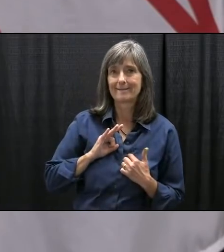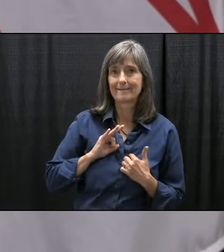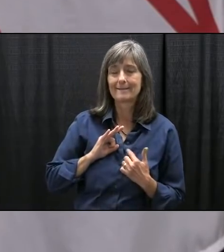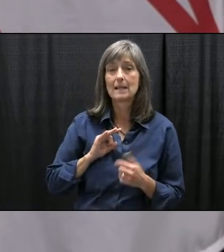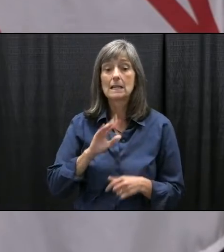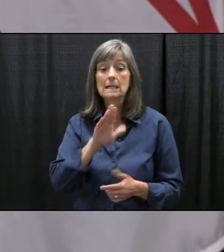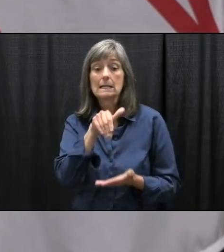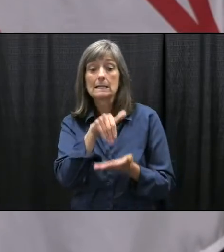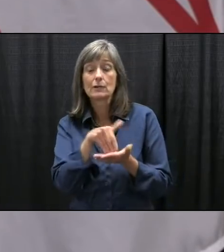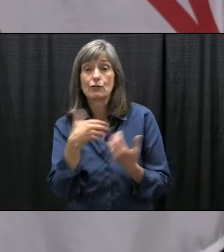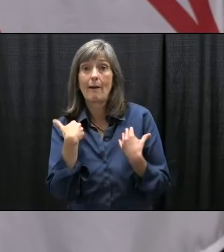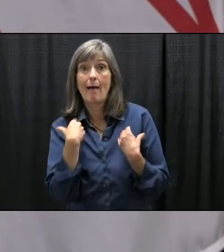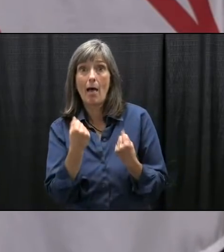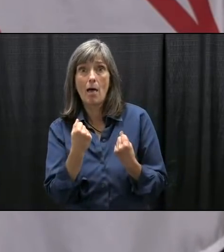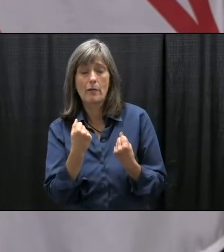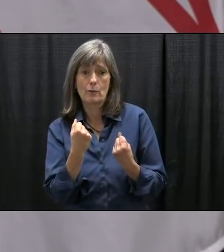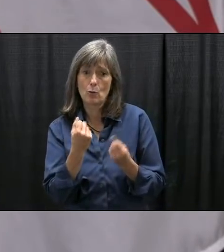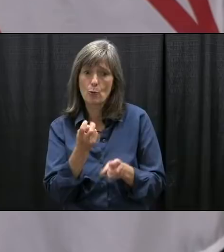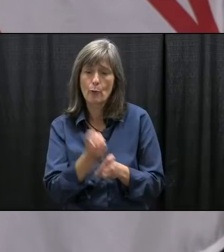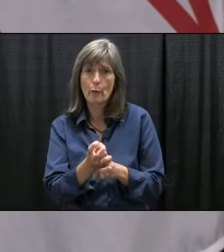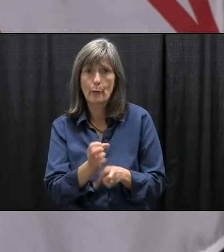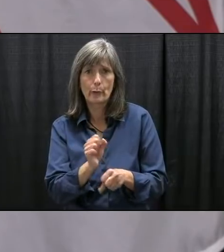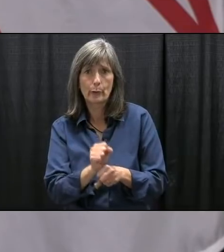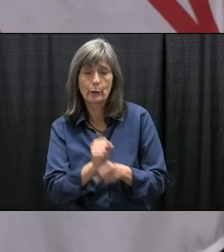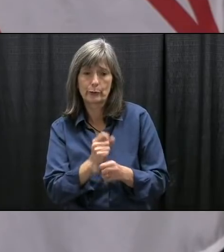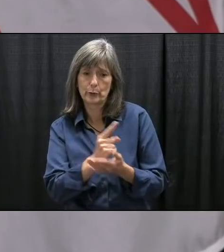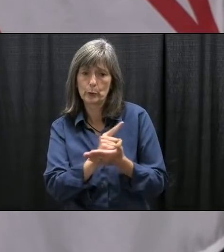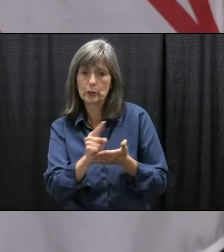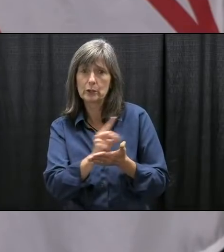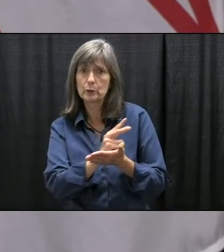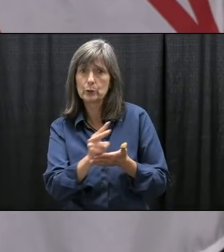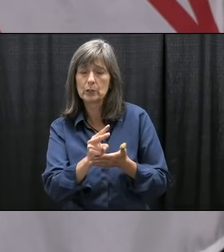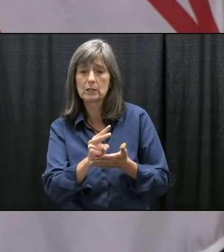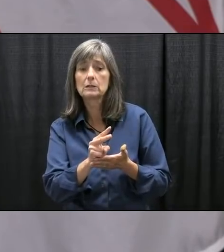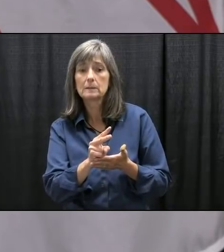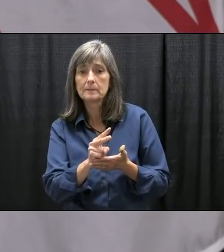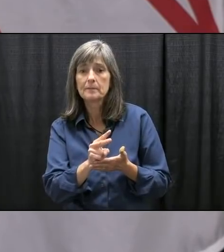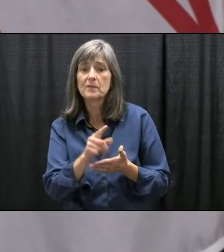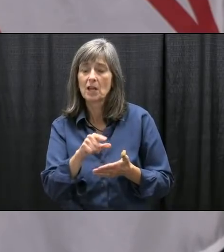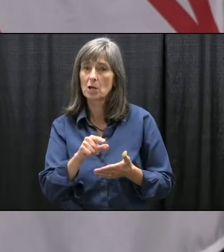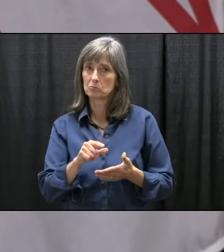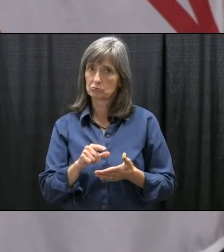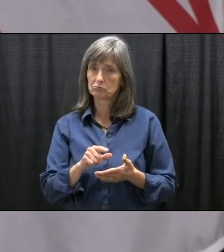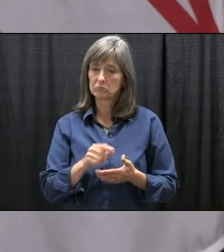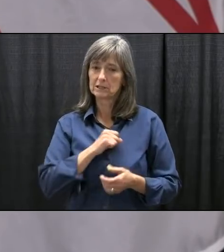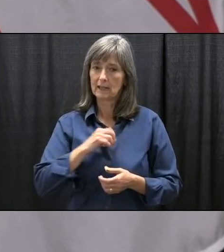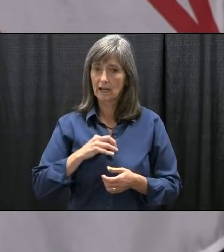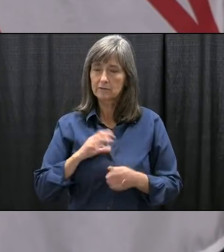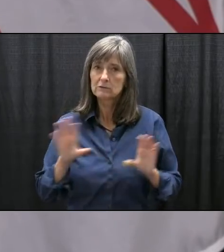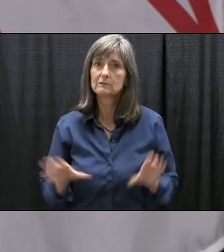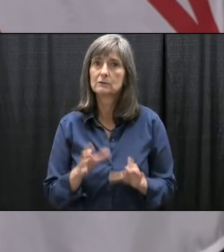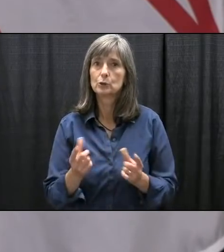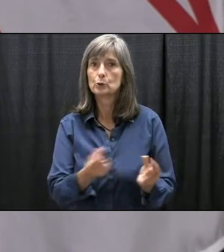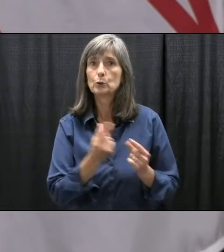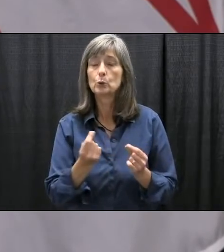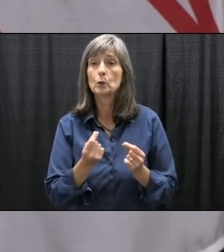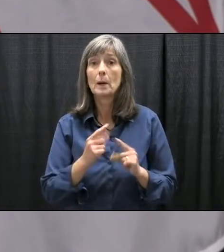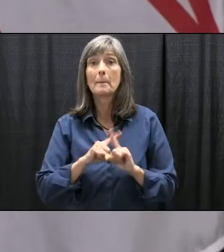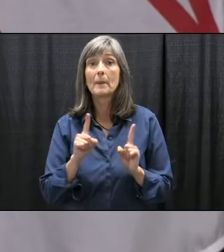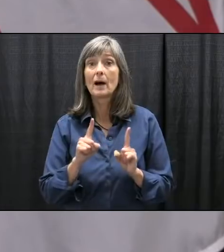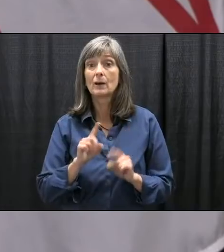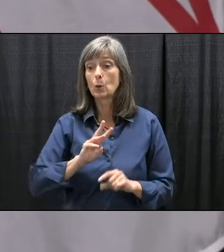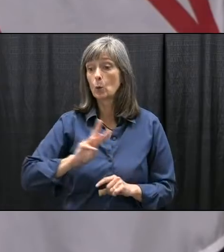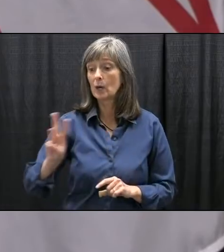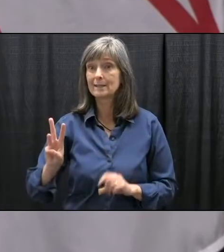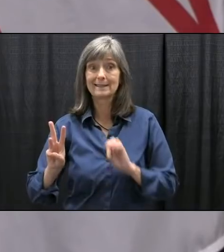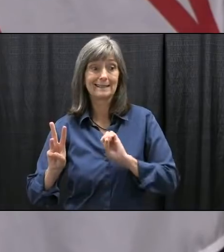done a stellar job over the course of the last week or two in rising to the occasion. But Western Health and Eastern